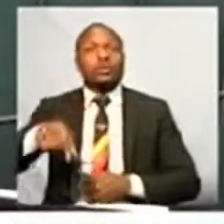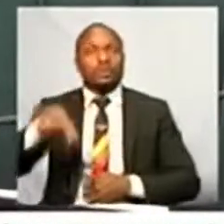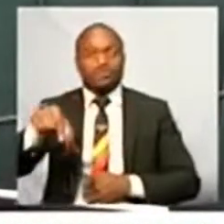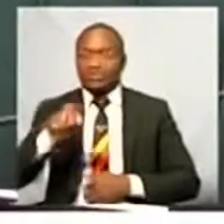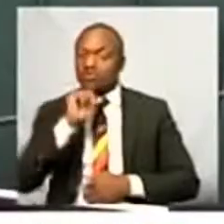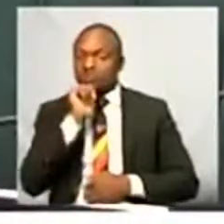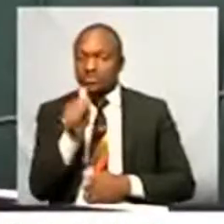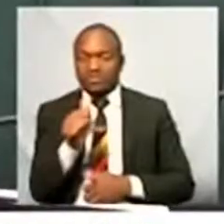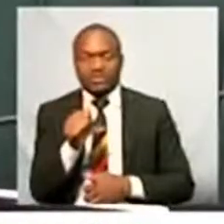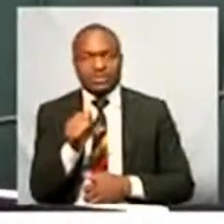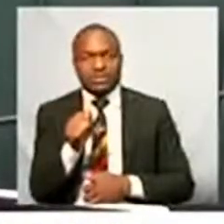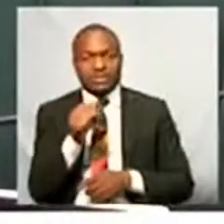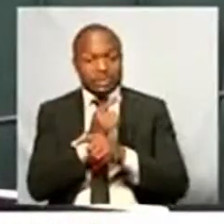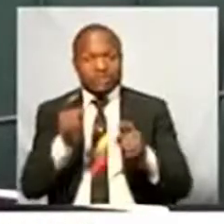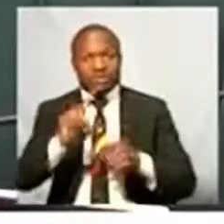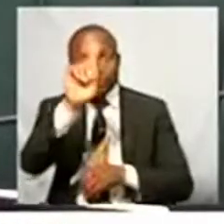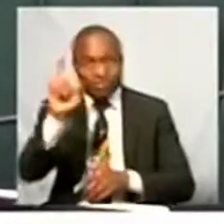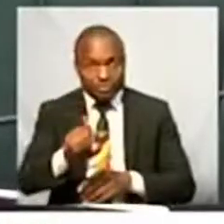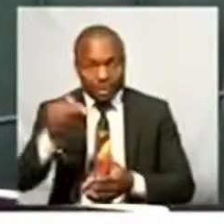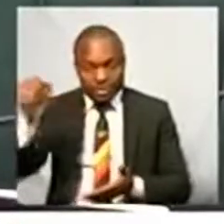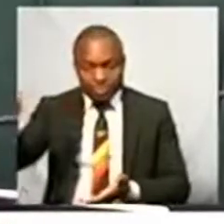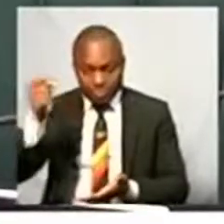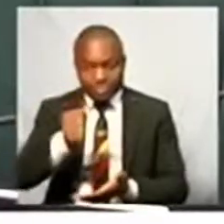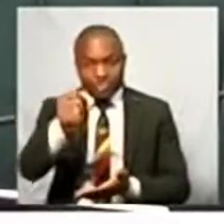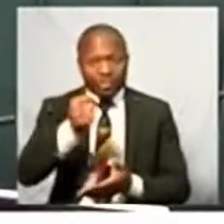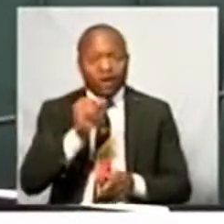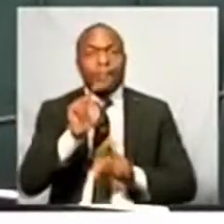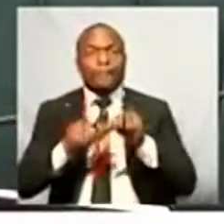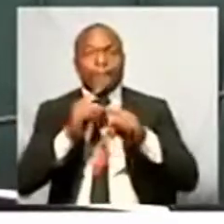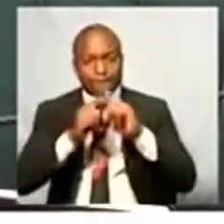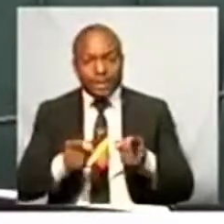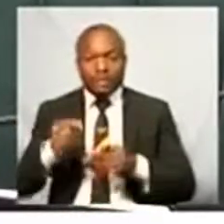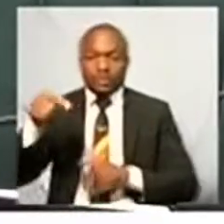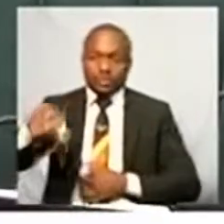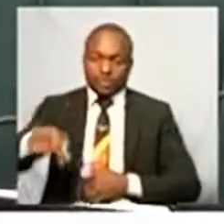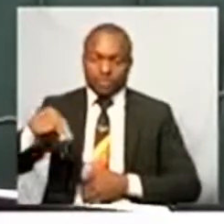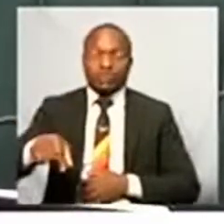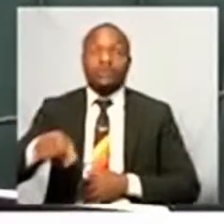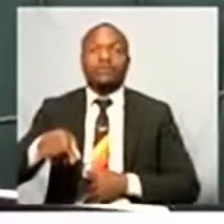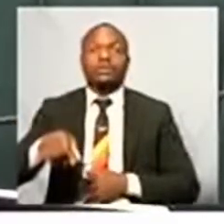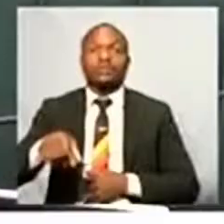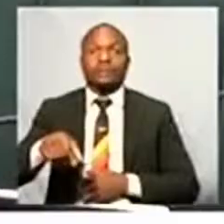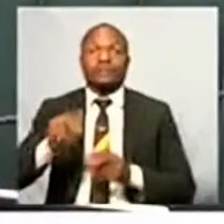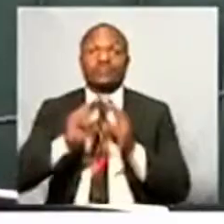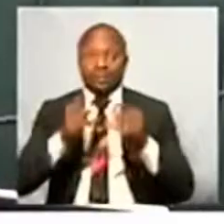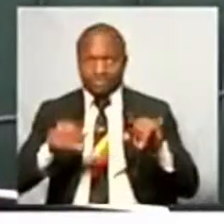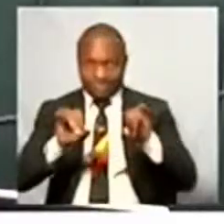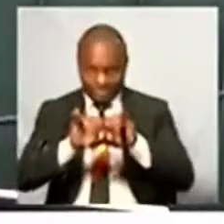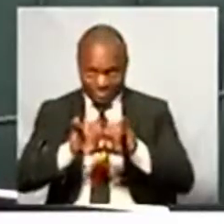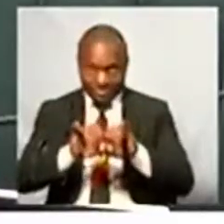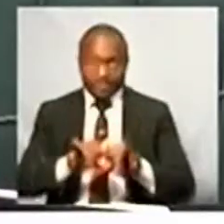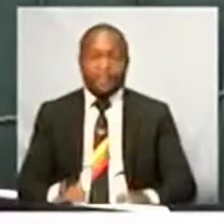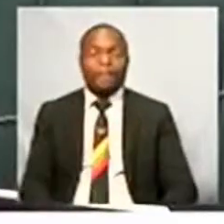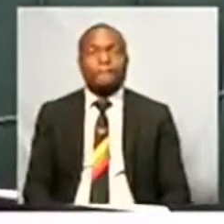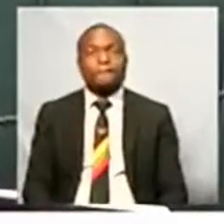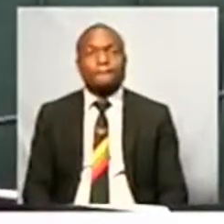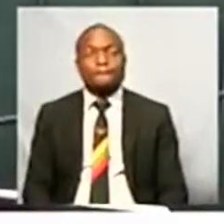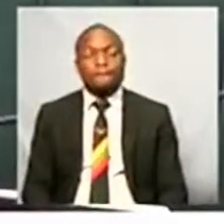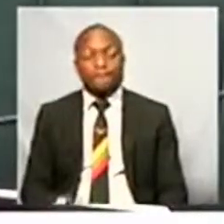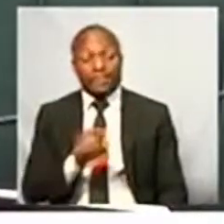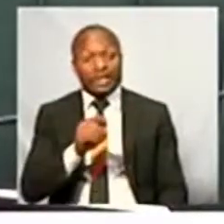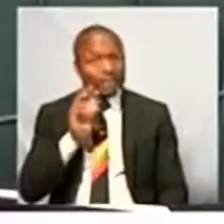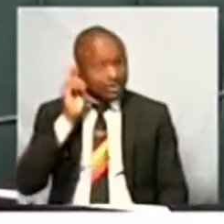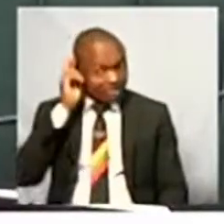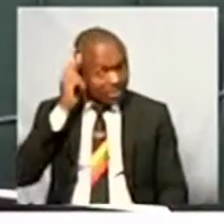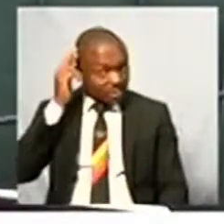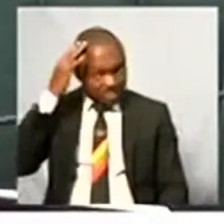not just a question of employing people, but also qualification also comes into play. So that's the reason